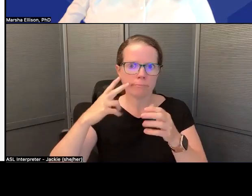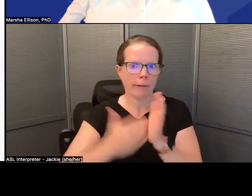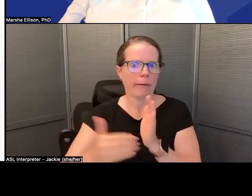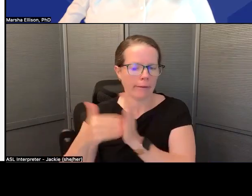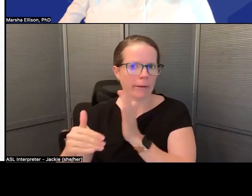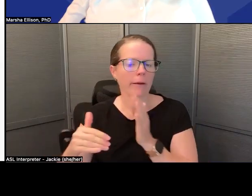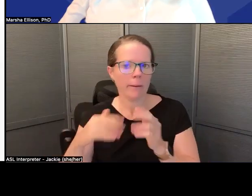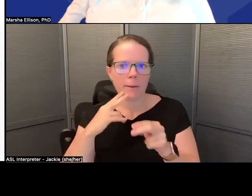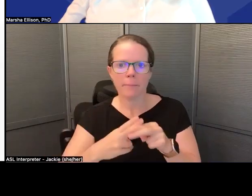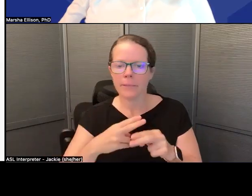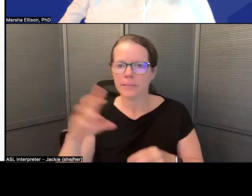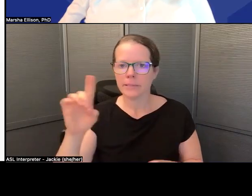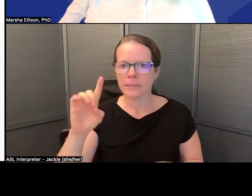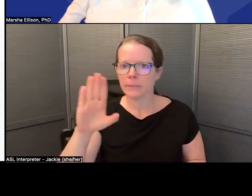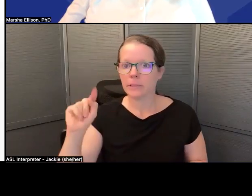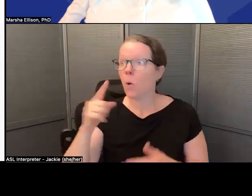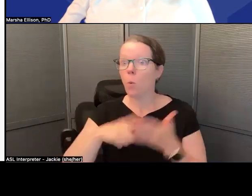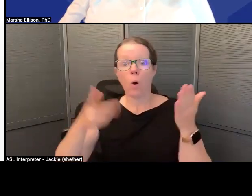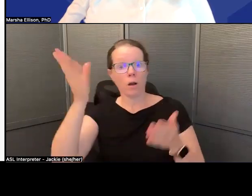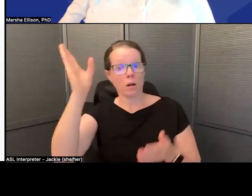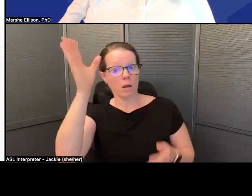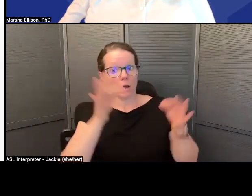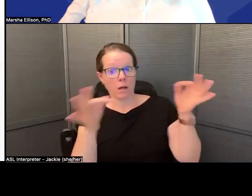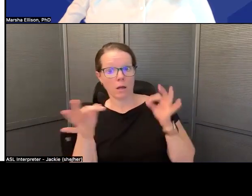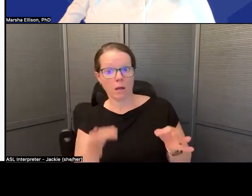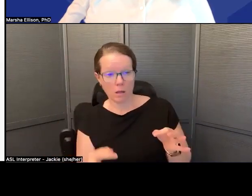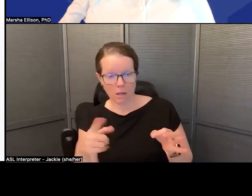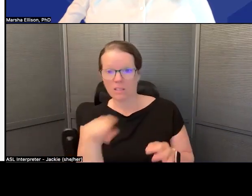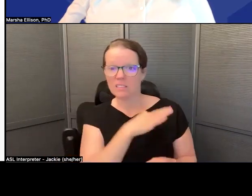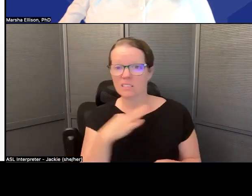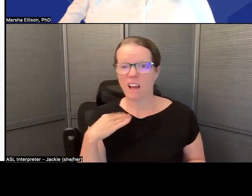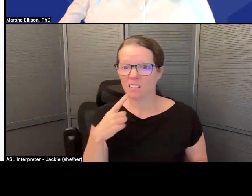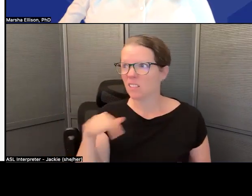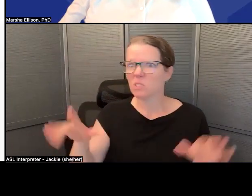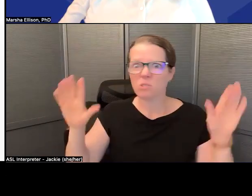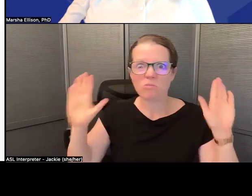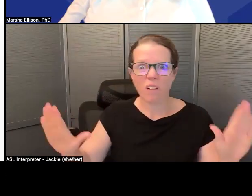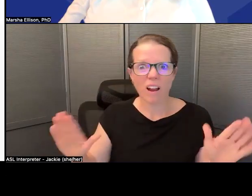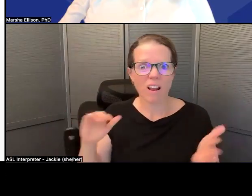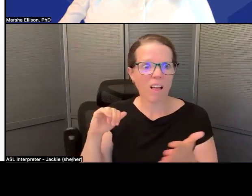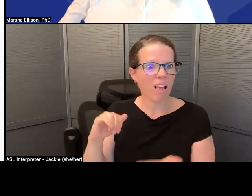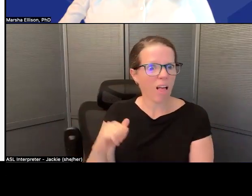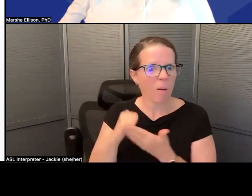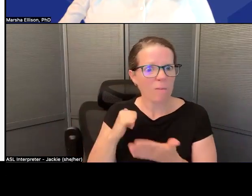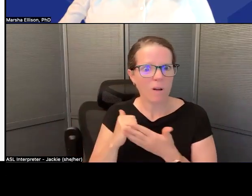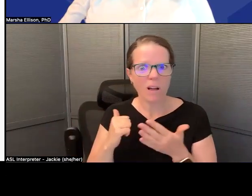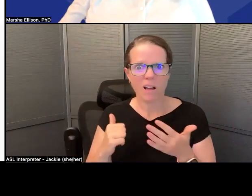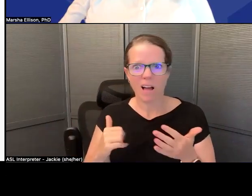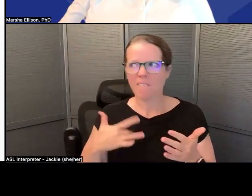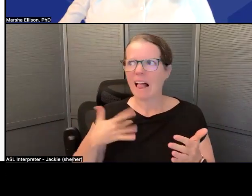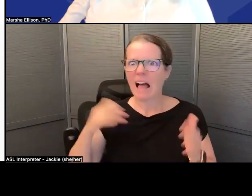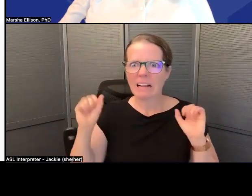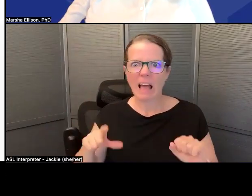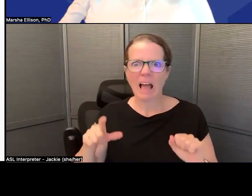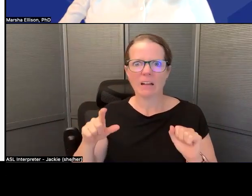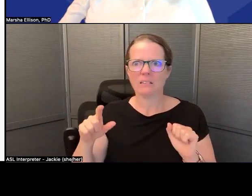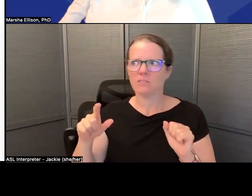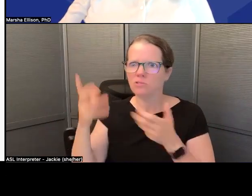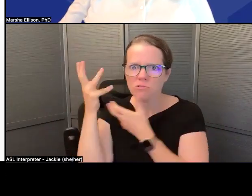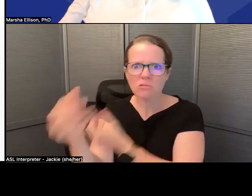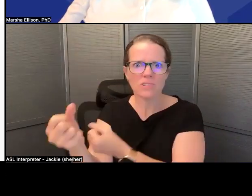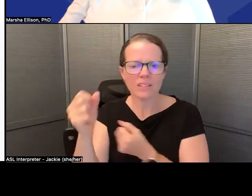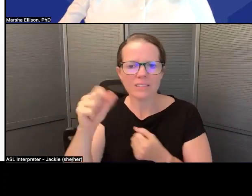They described it as great, helpful, a thing to believe in. They just wanted more and to make it